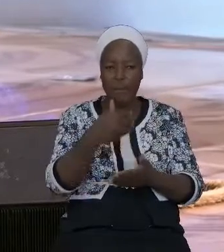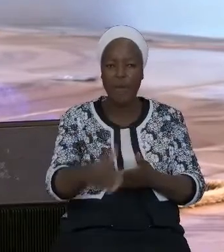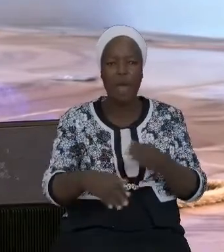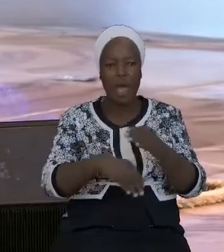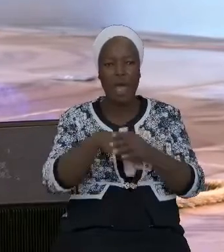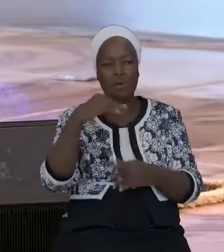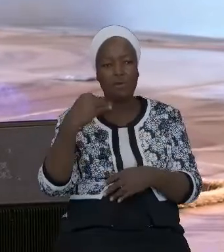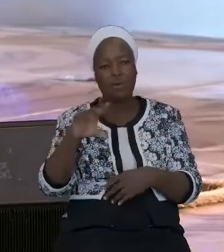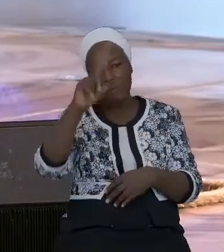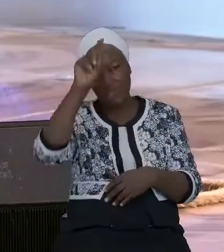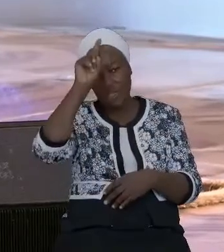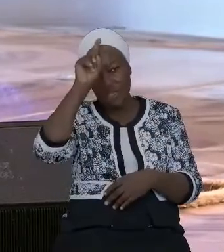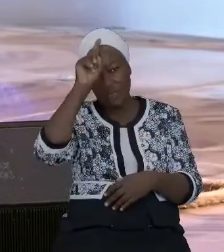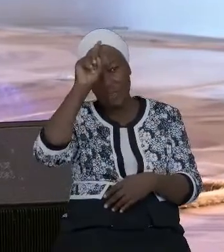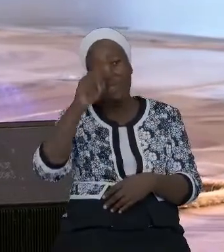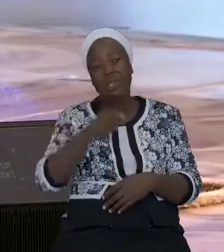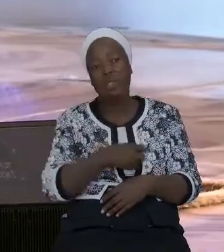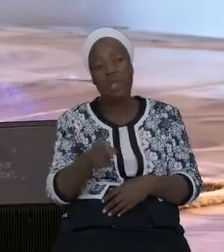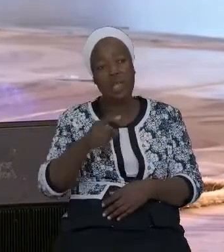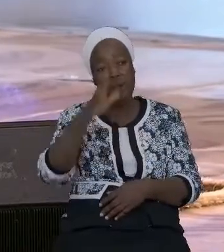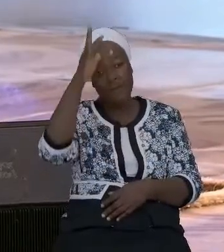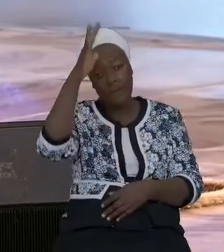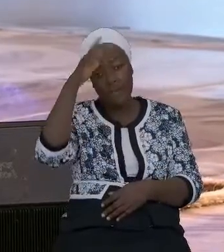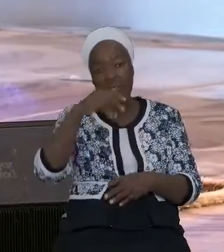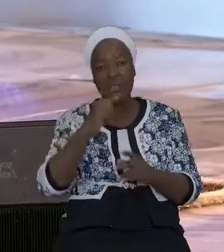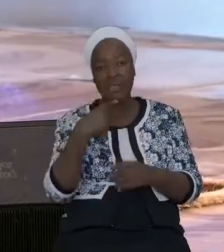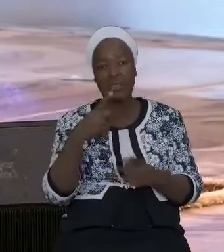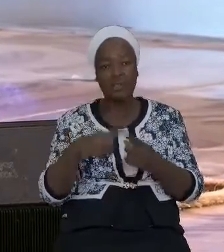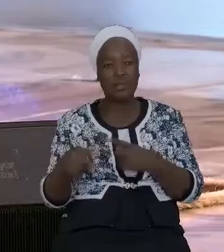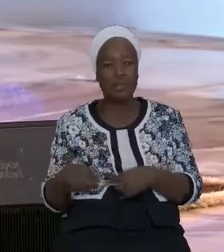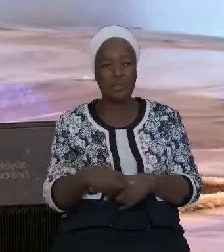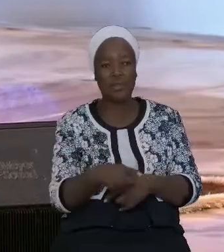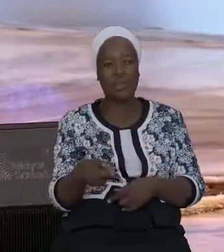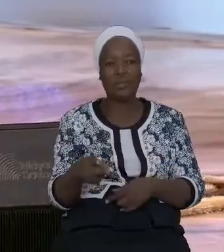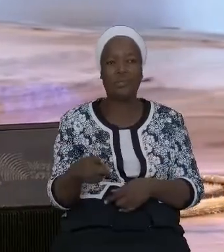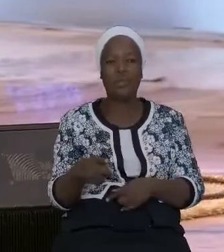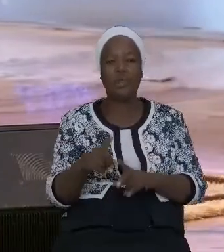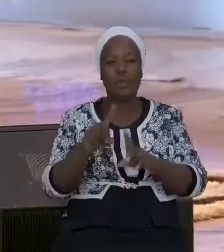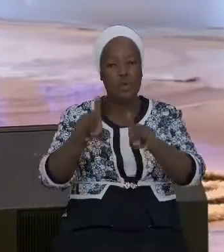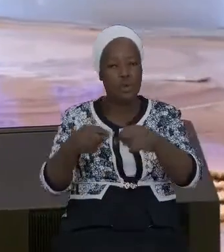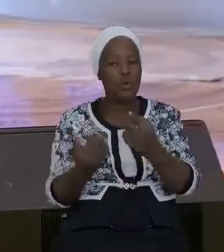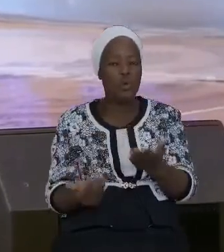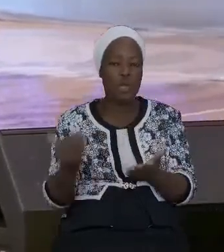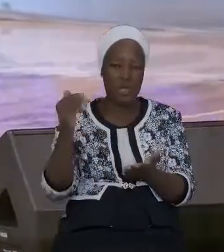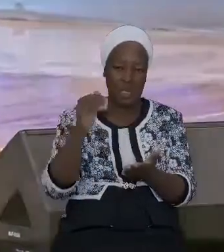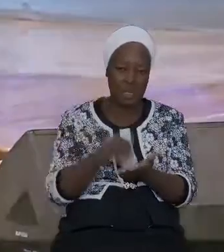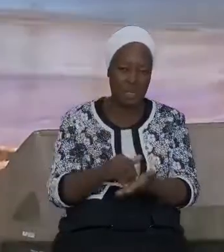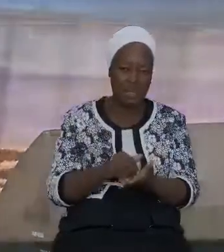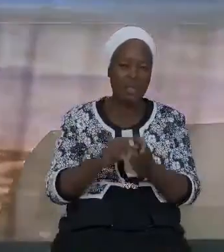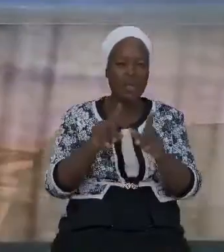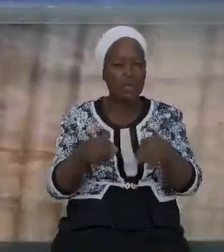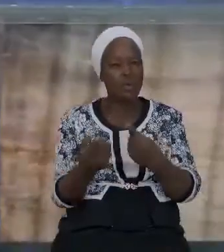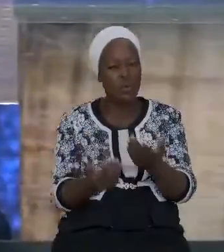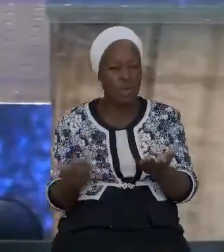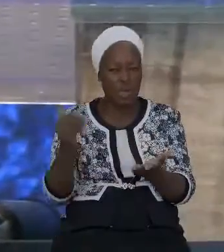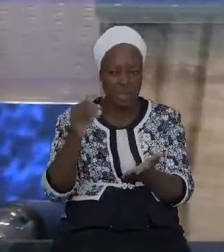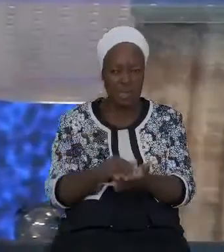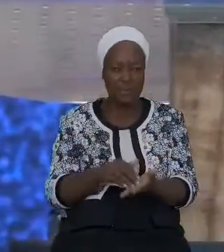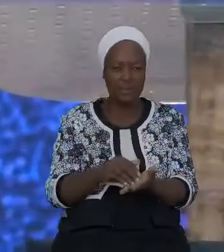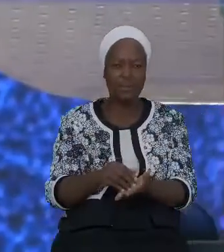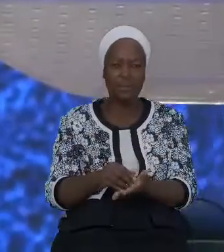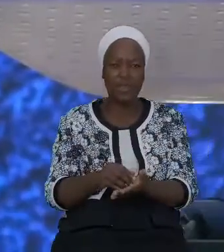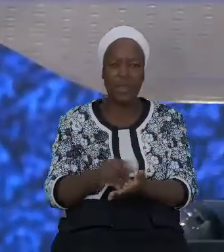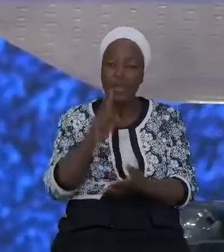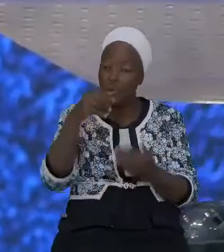of Egypt, their father said unto them, go again. Go again.